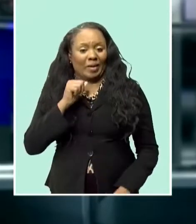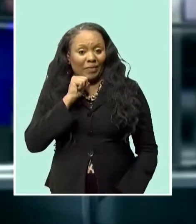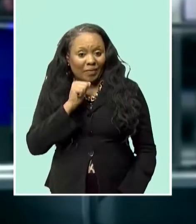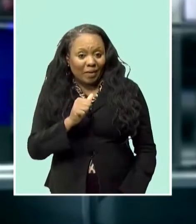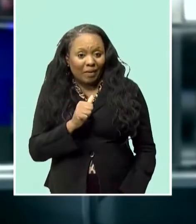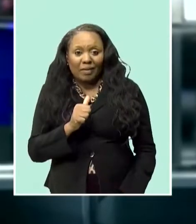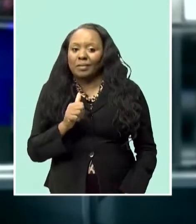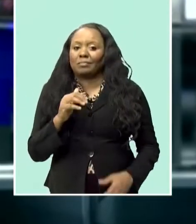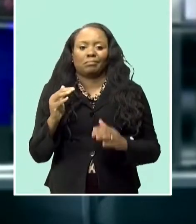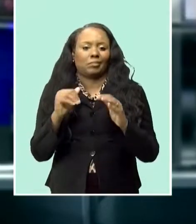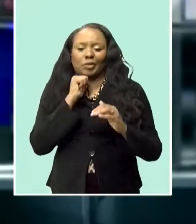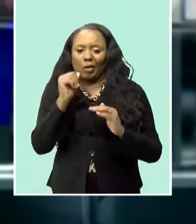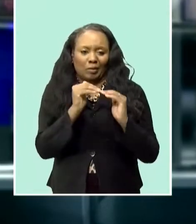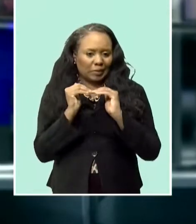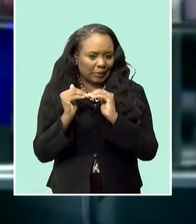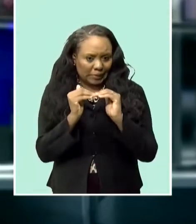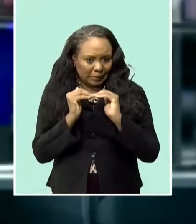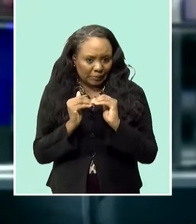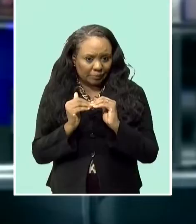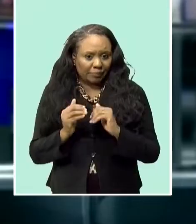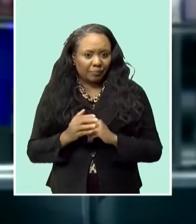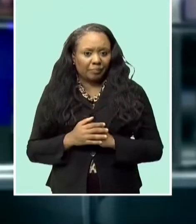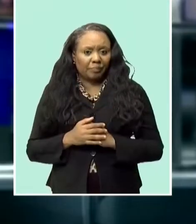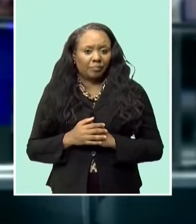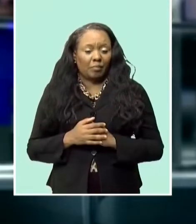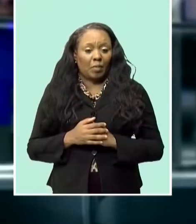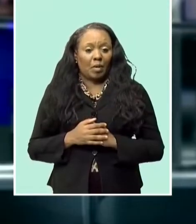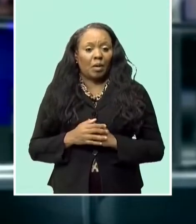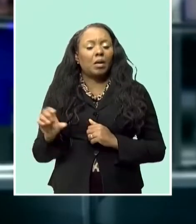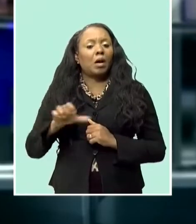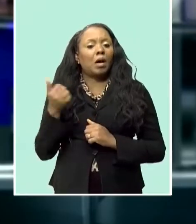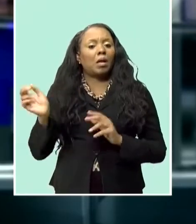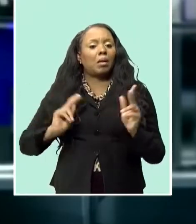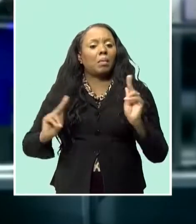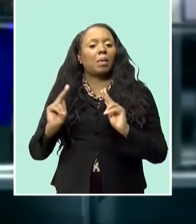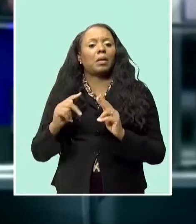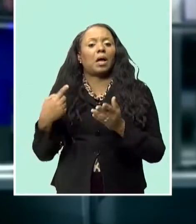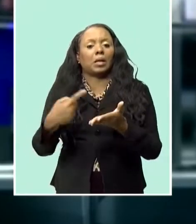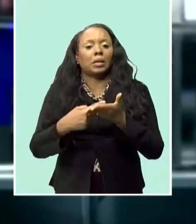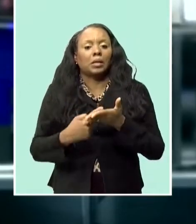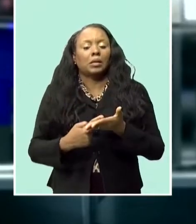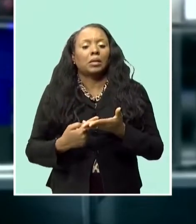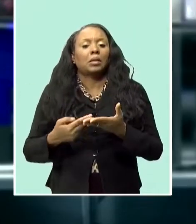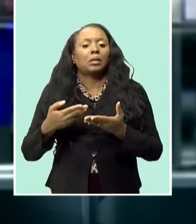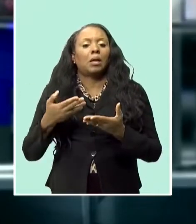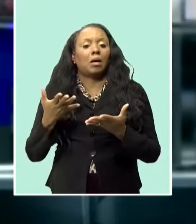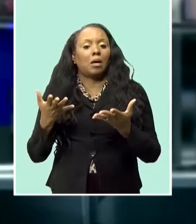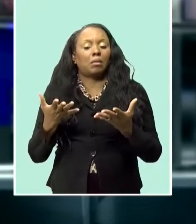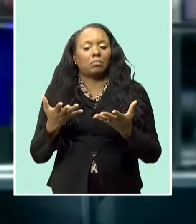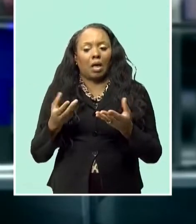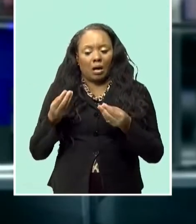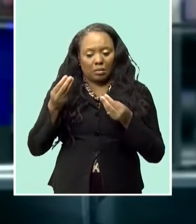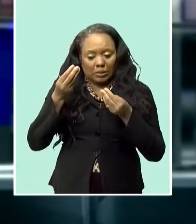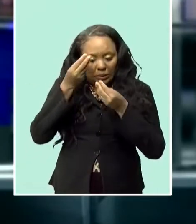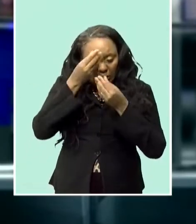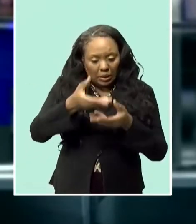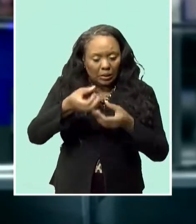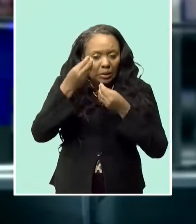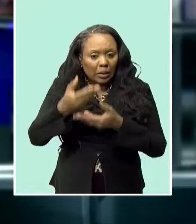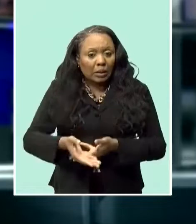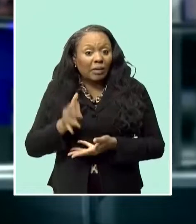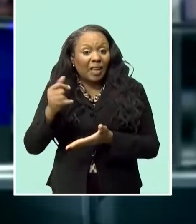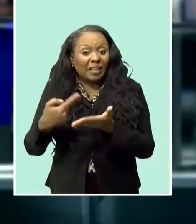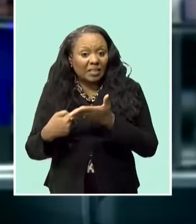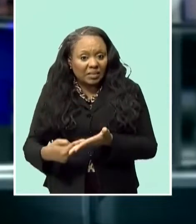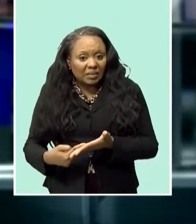and unfair. And as is customary, the other interveners were given a chance to weigh in, and it was at